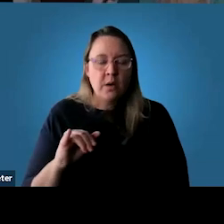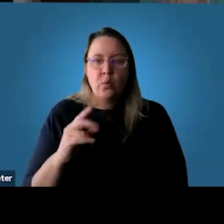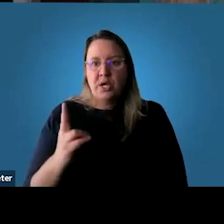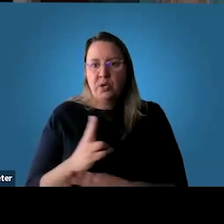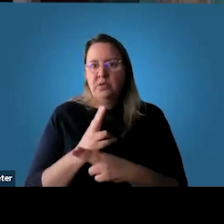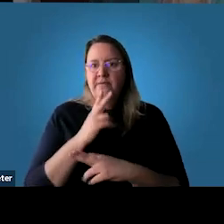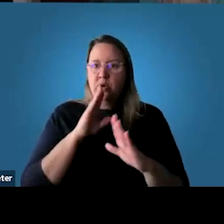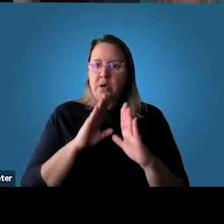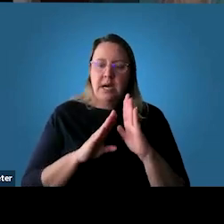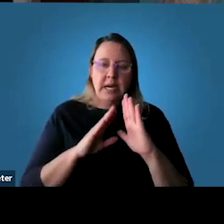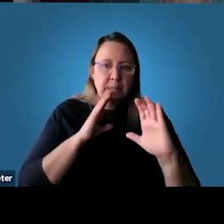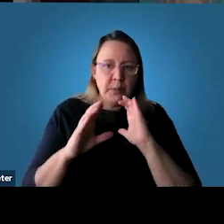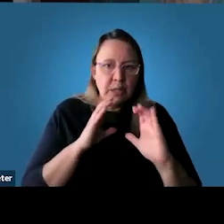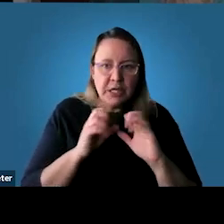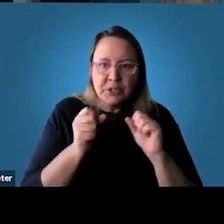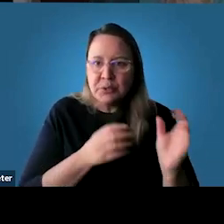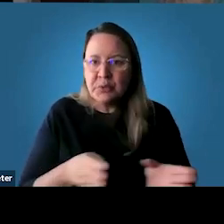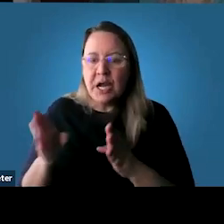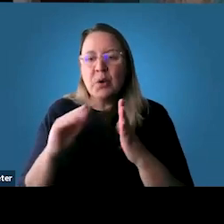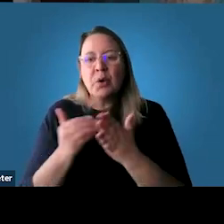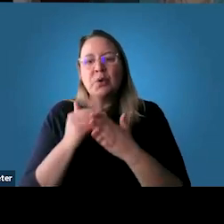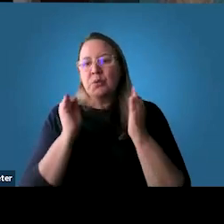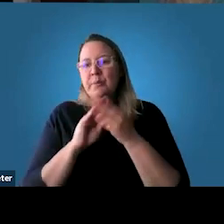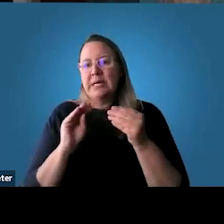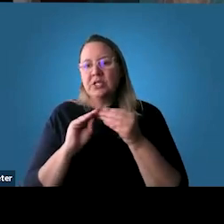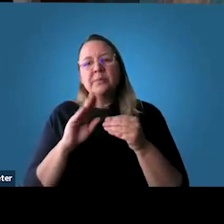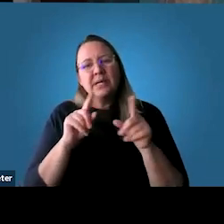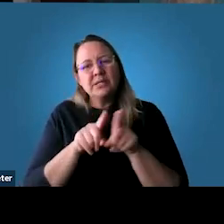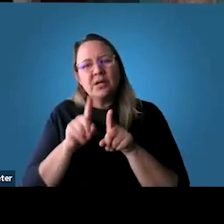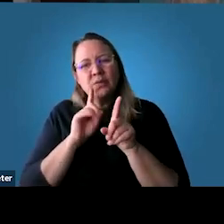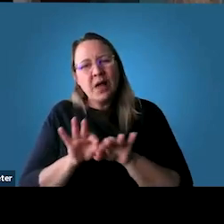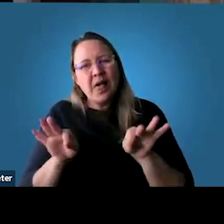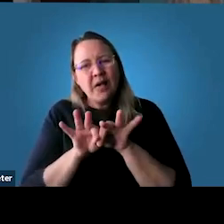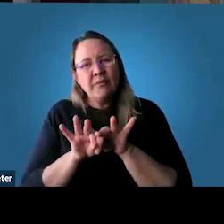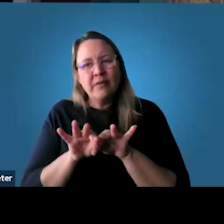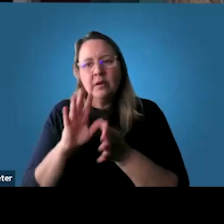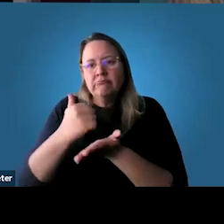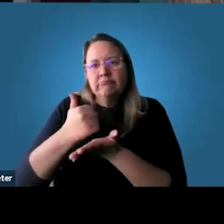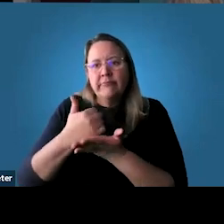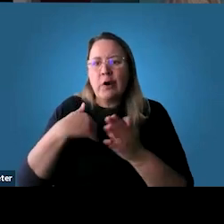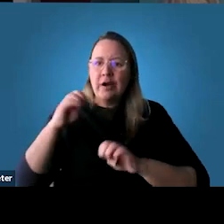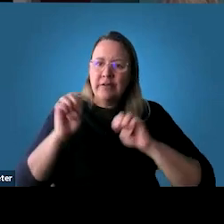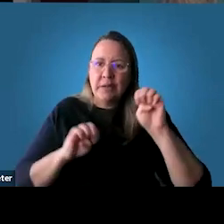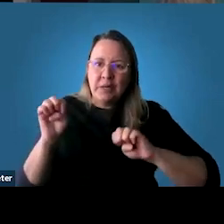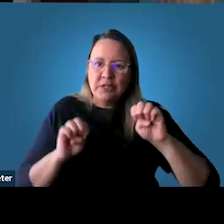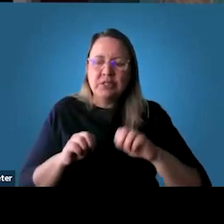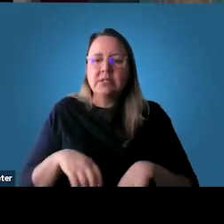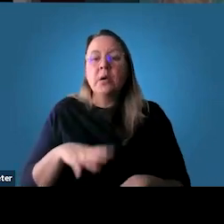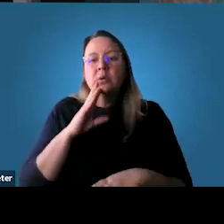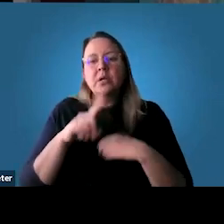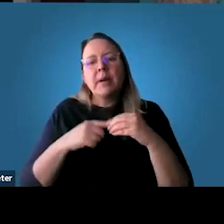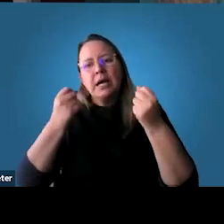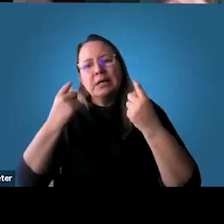a communication strategy or crafting new messaging, but it's also super helpful to our evaluation efforts, especially when it comes